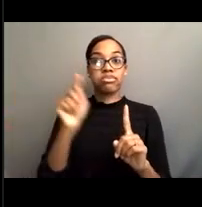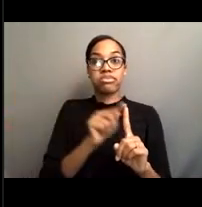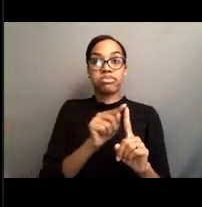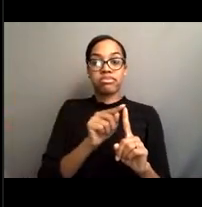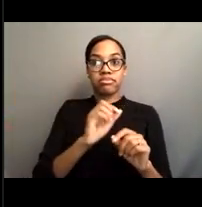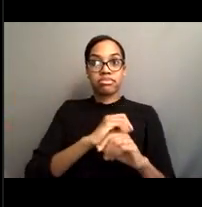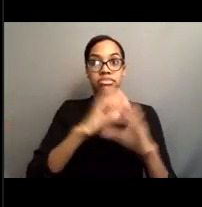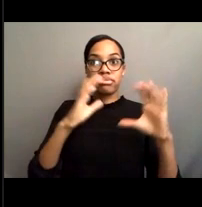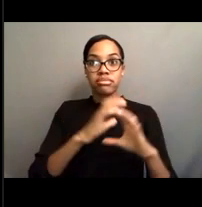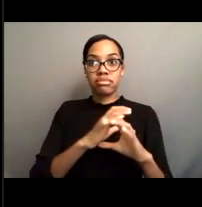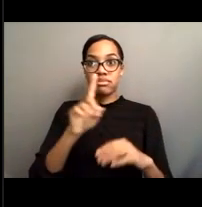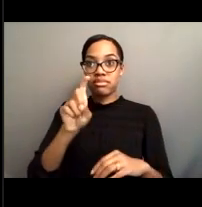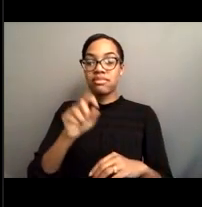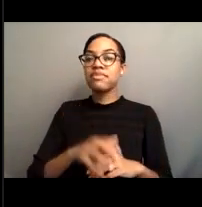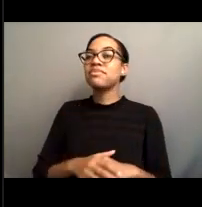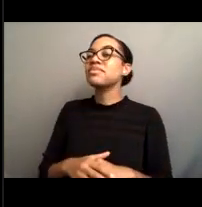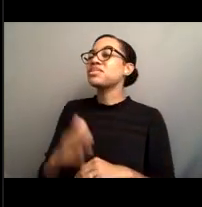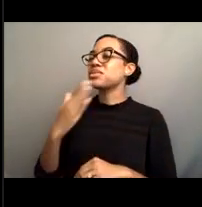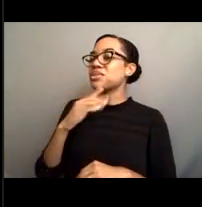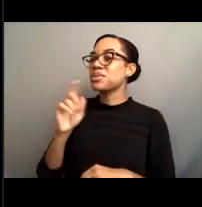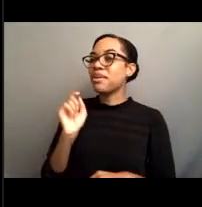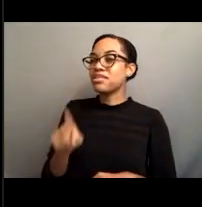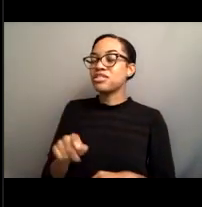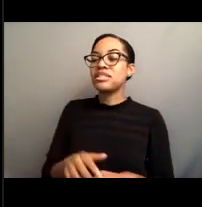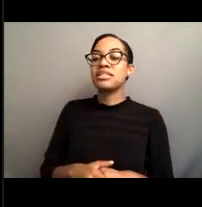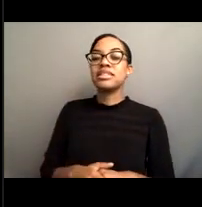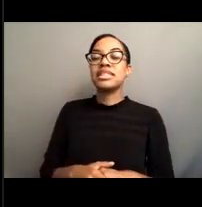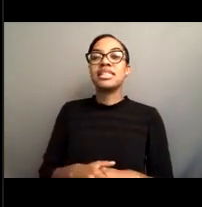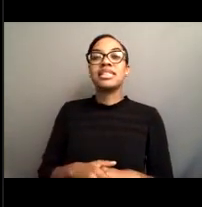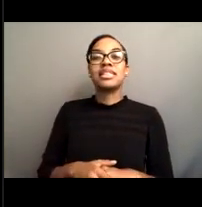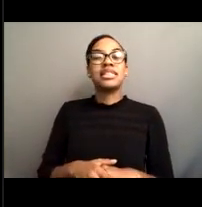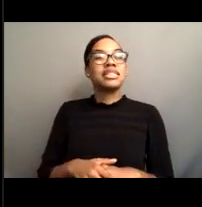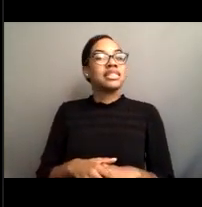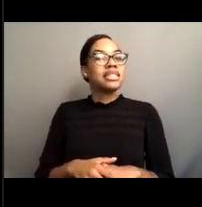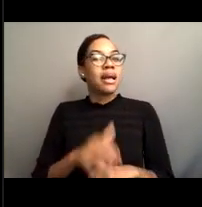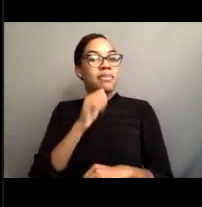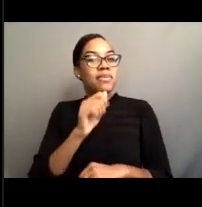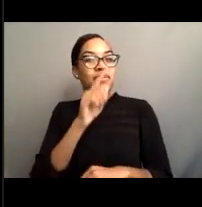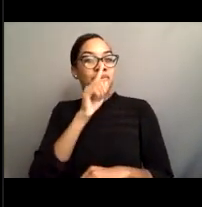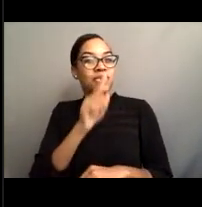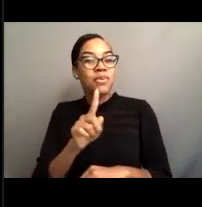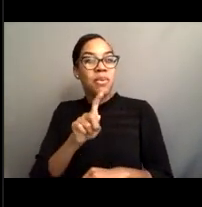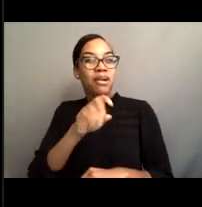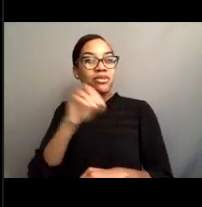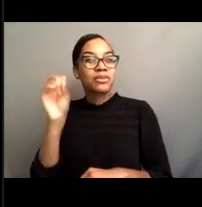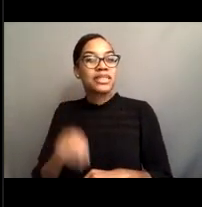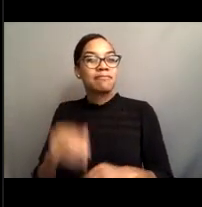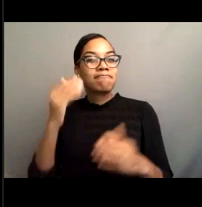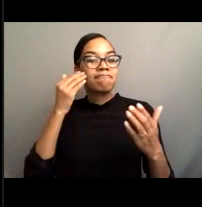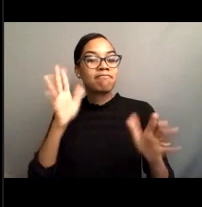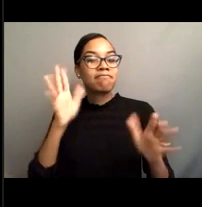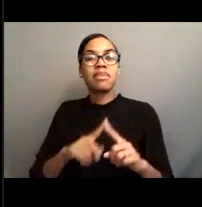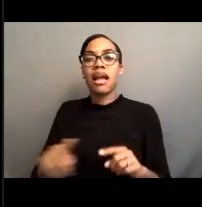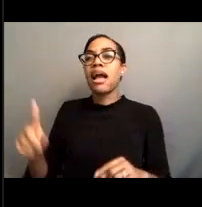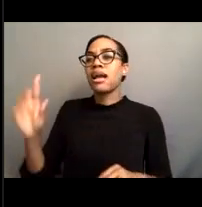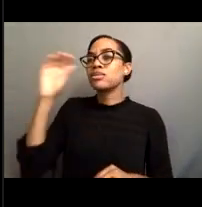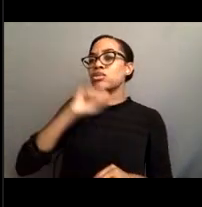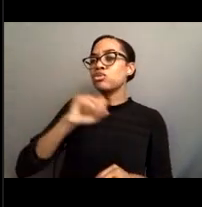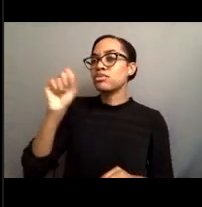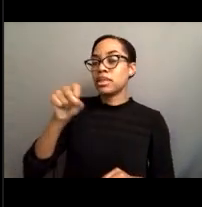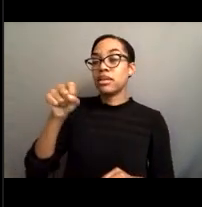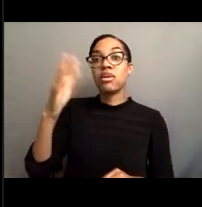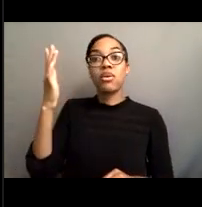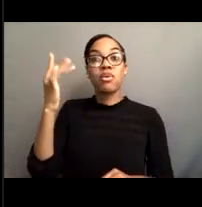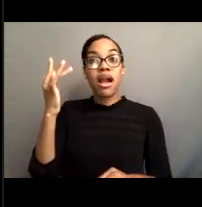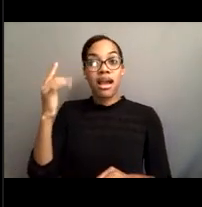You know, that's a good question. And, you know, I don't know 100%, but I would think for sure they would be, because as they're going up, if